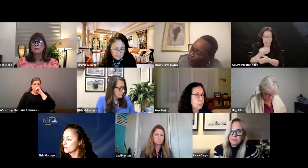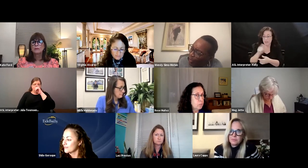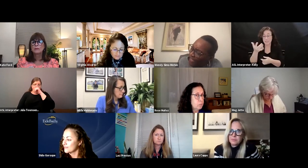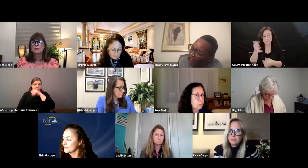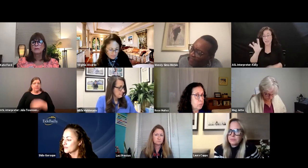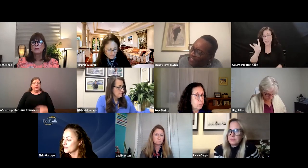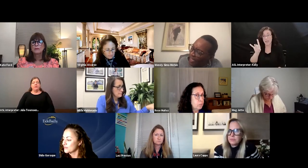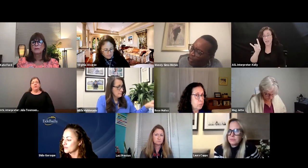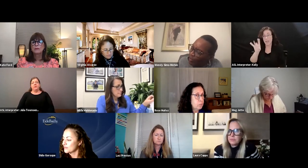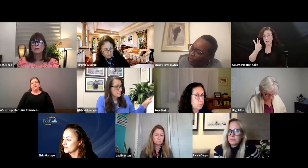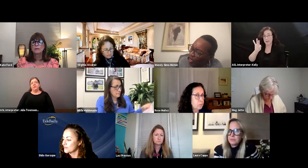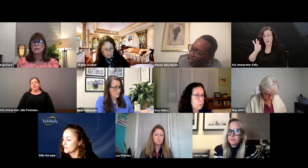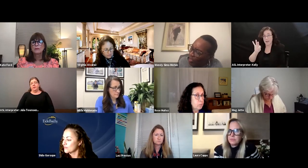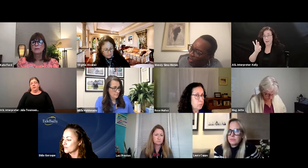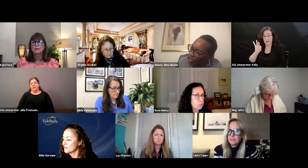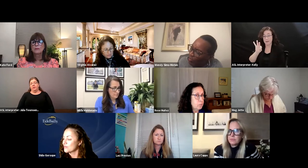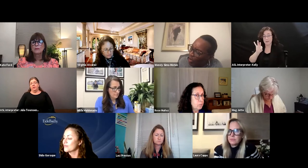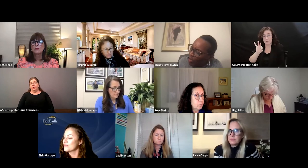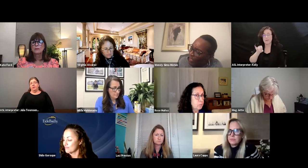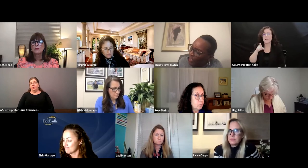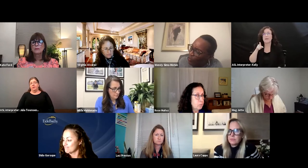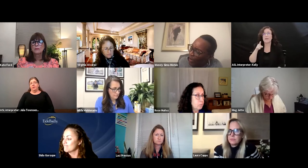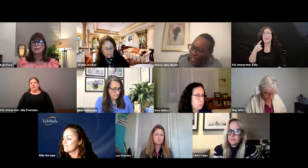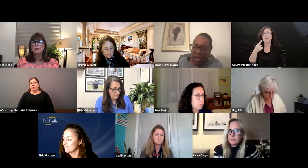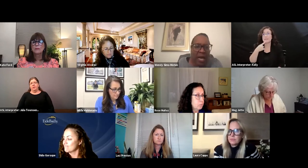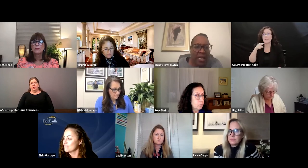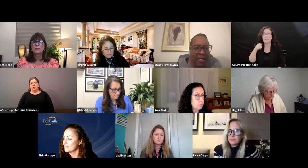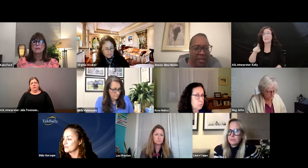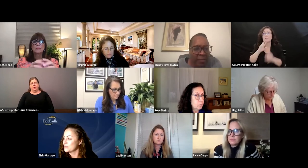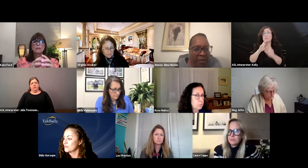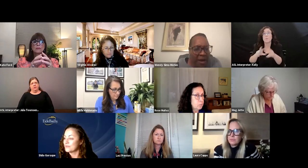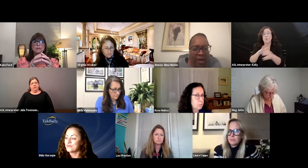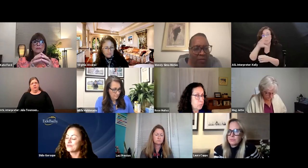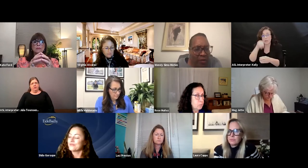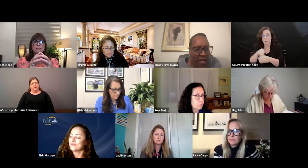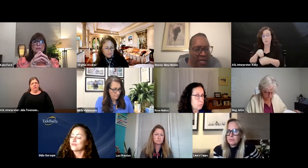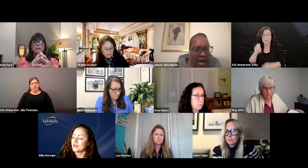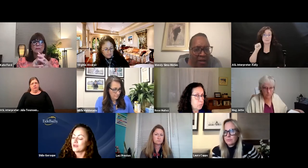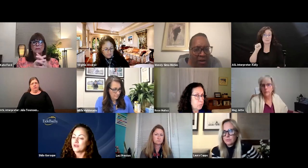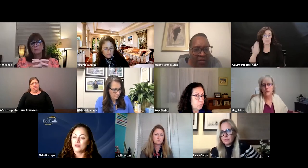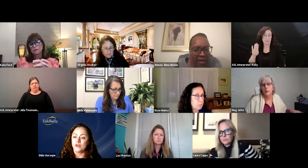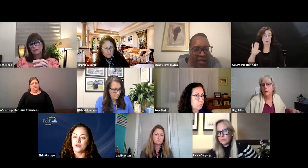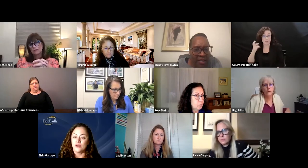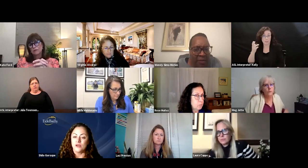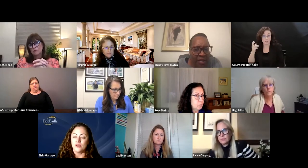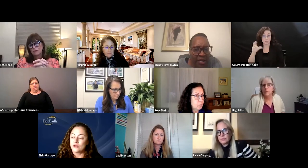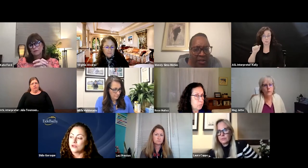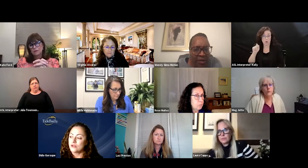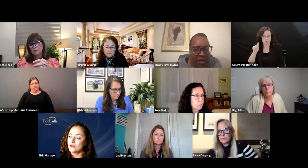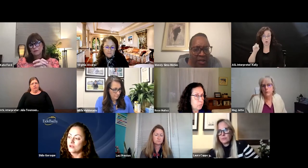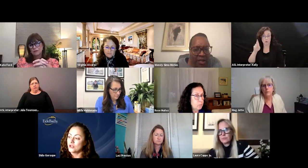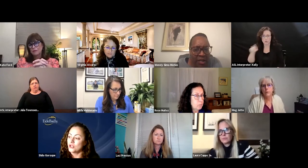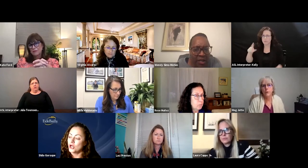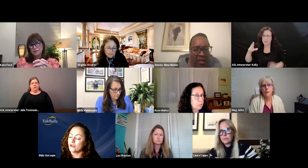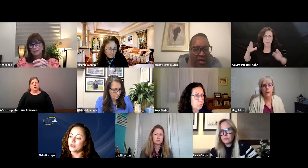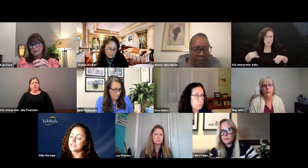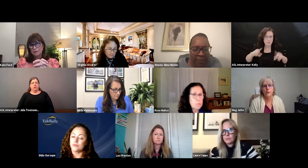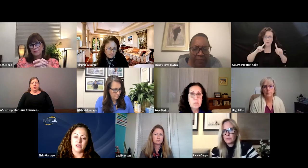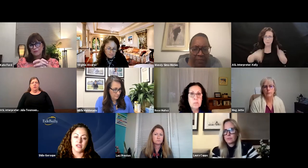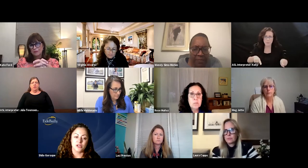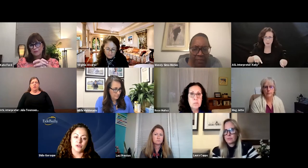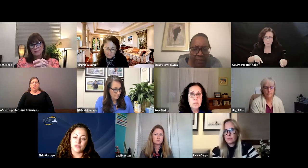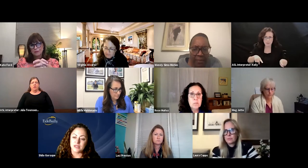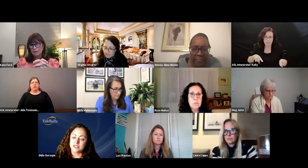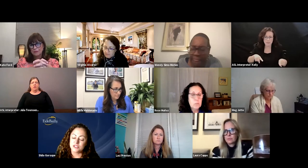audit report we only have santa barbara charter are we waiting on adelante and peabody or do they not are they not typically included no they're not